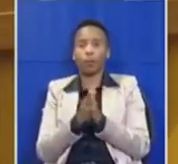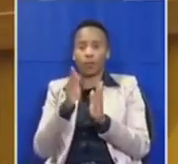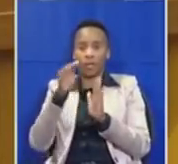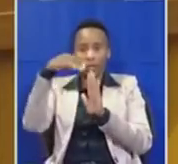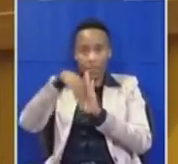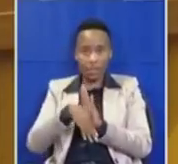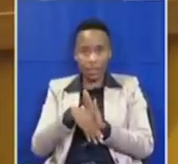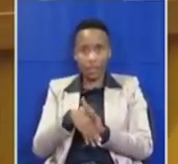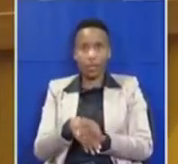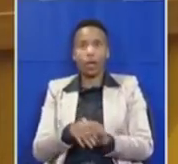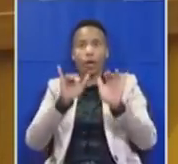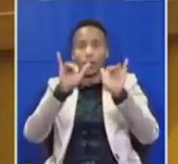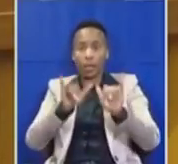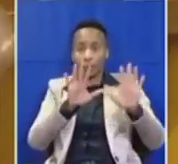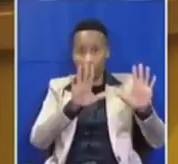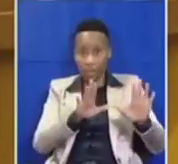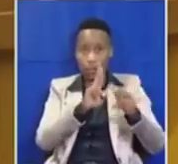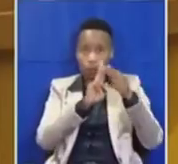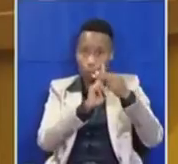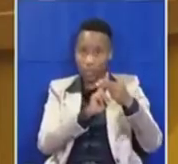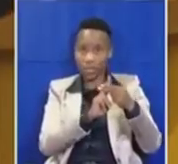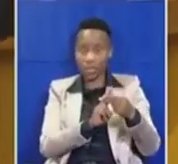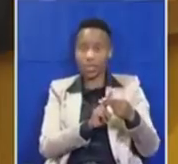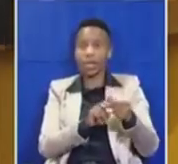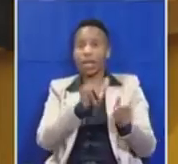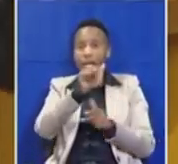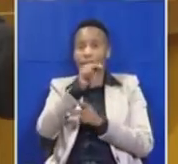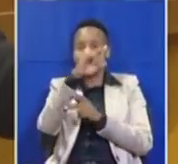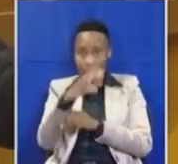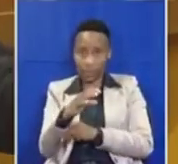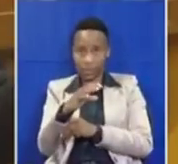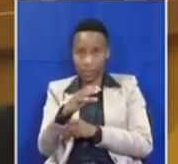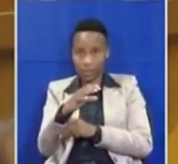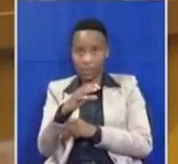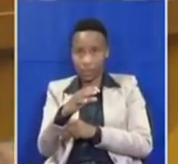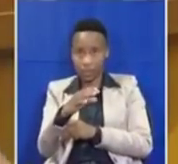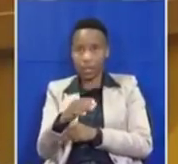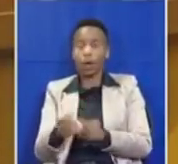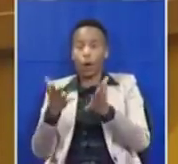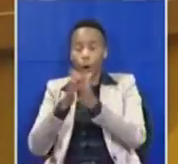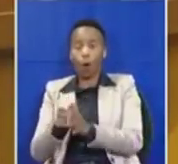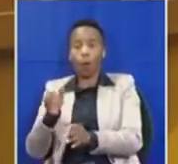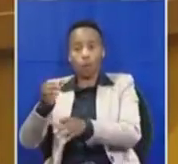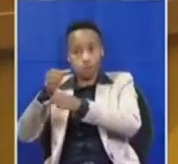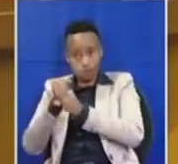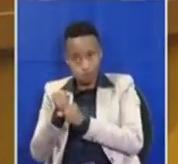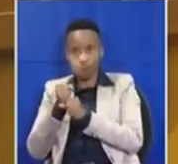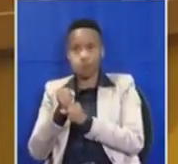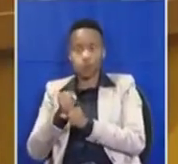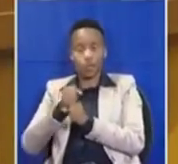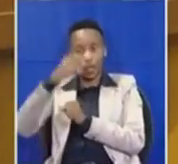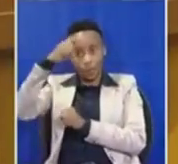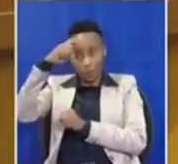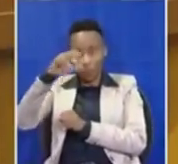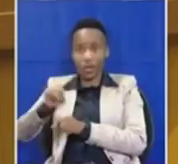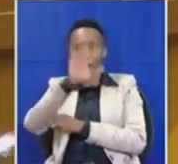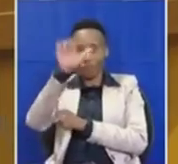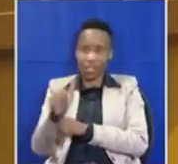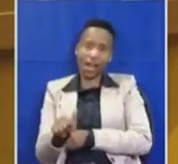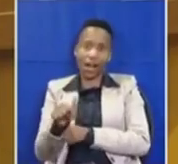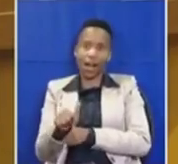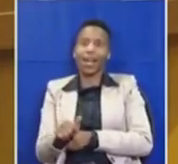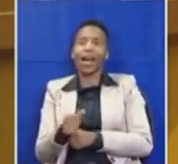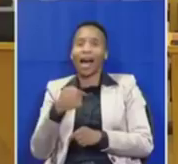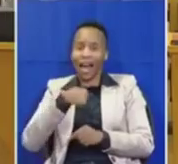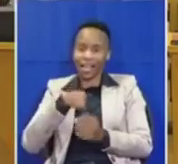of the ANC and that project, or we choose the prosperity of South Africa. I choose the prosperity of South